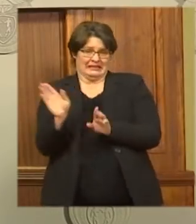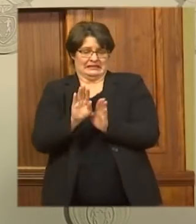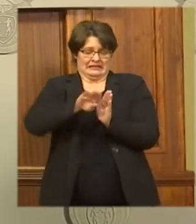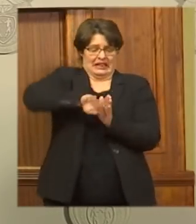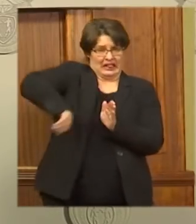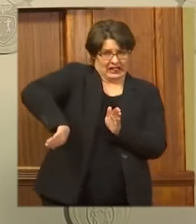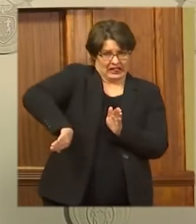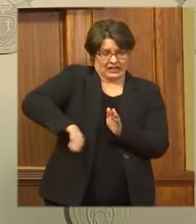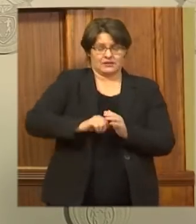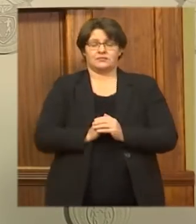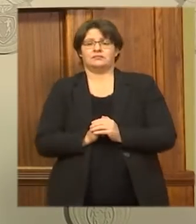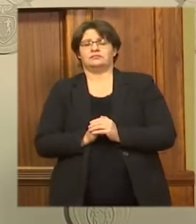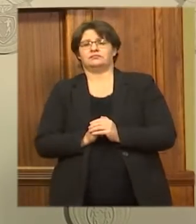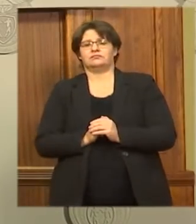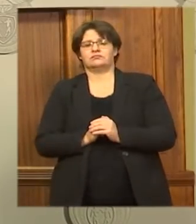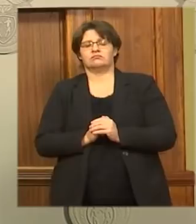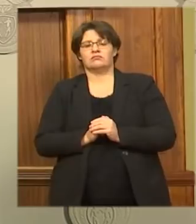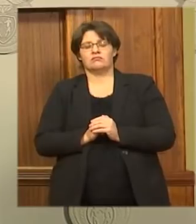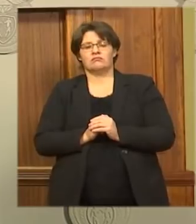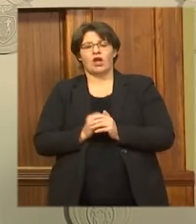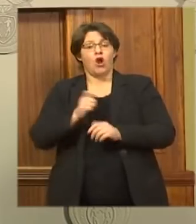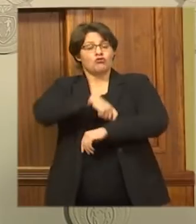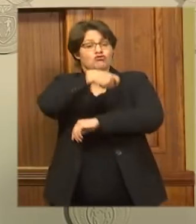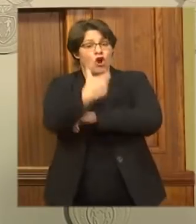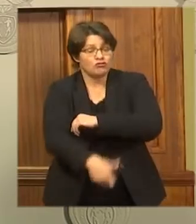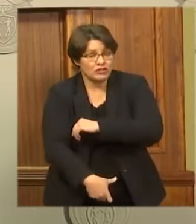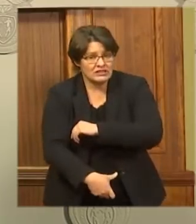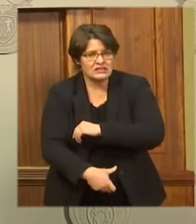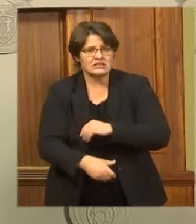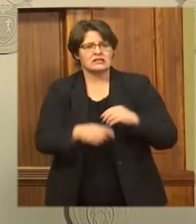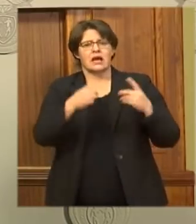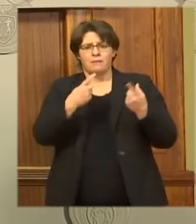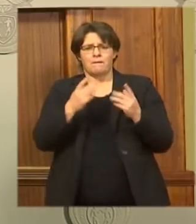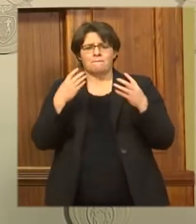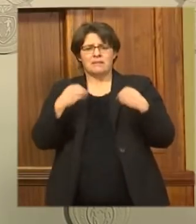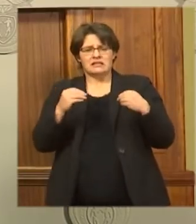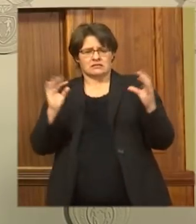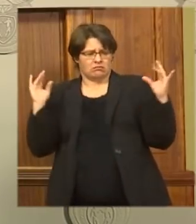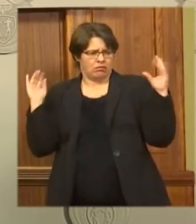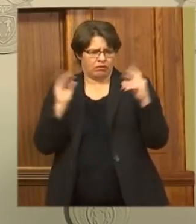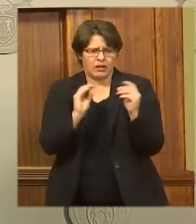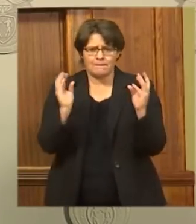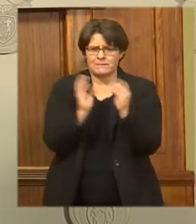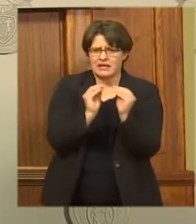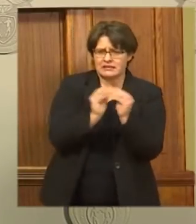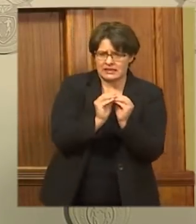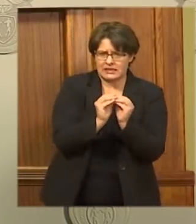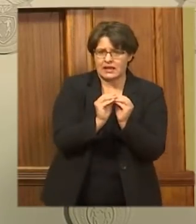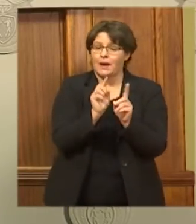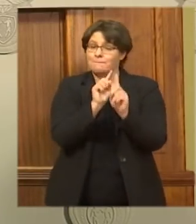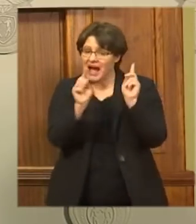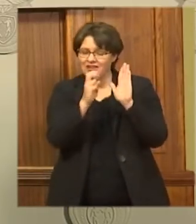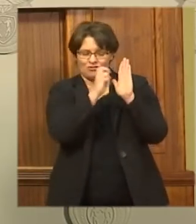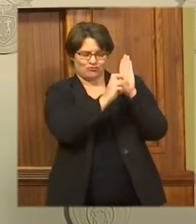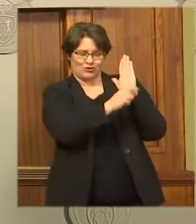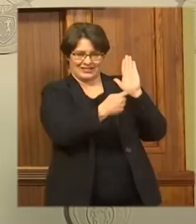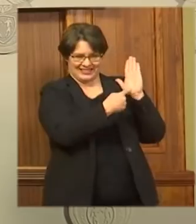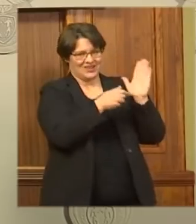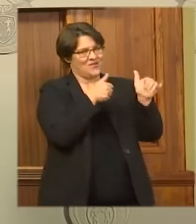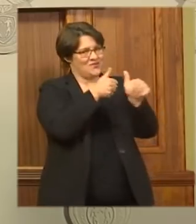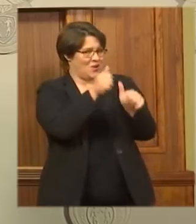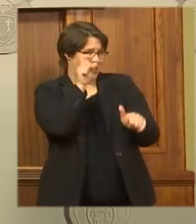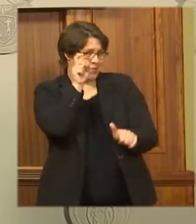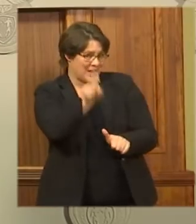Airbnb, conferences and meetings for business purposes, and in line with